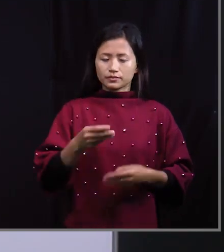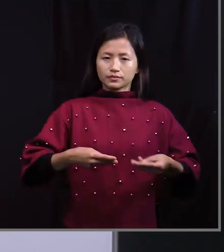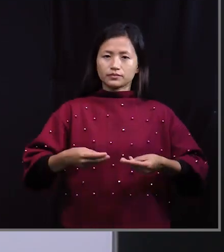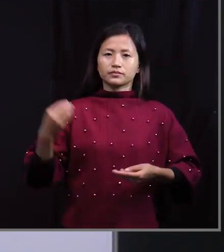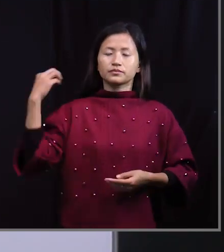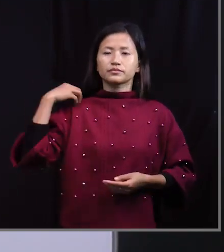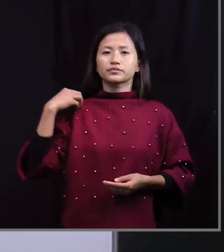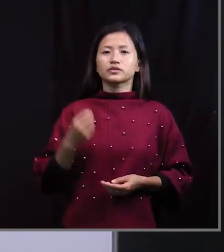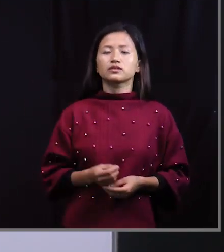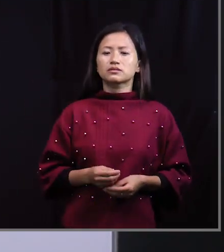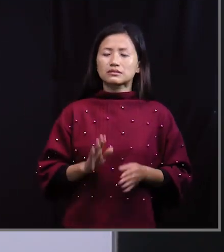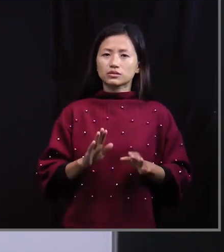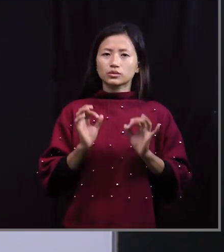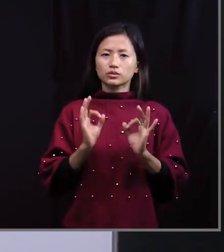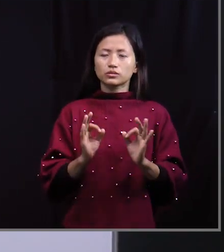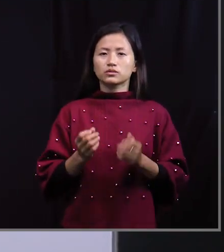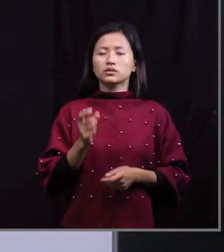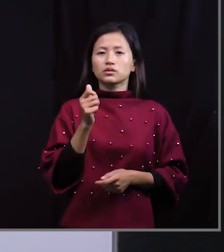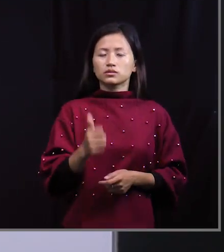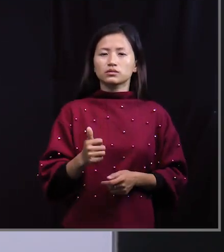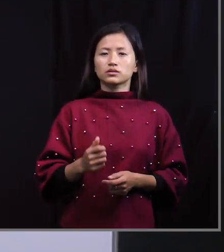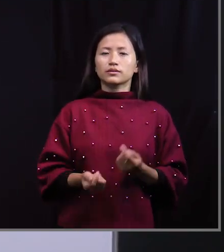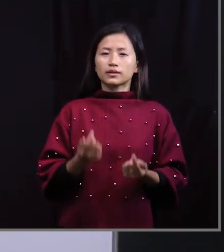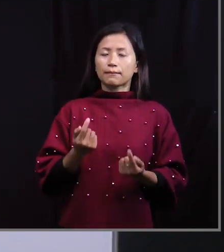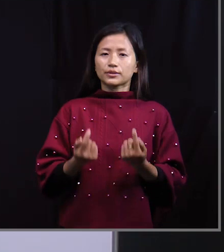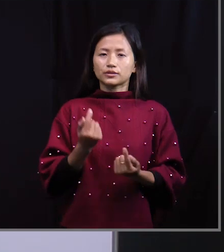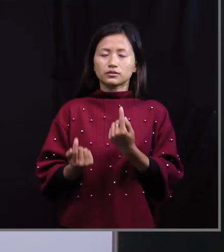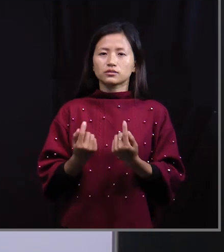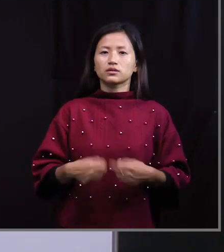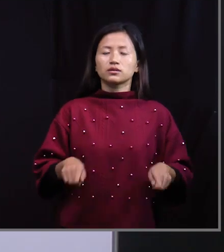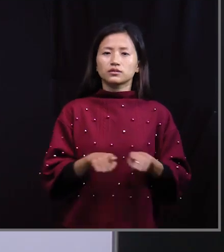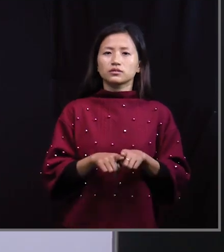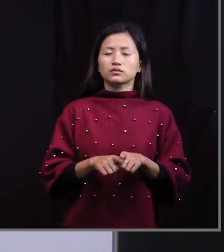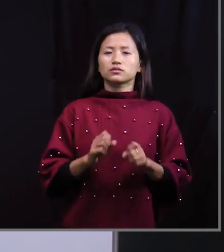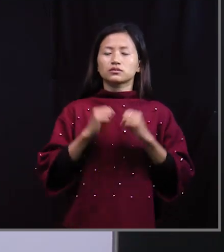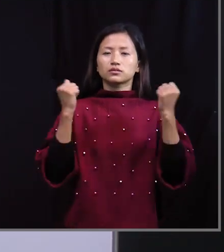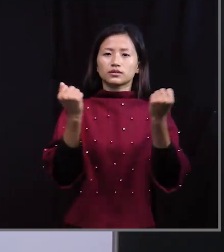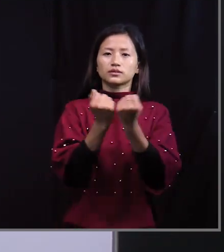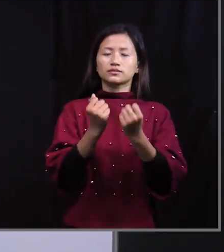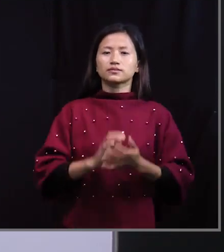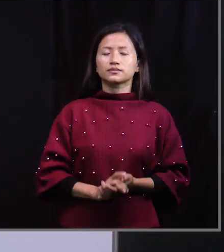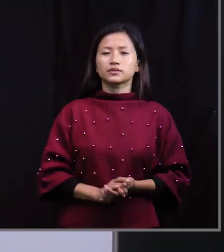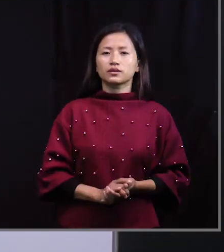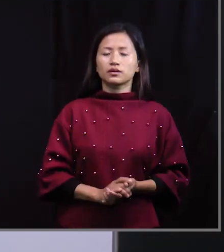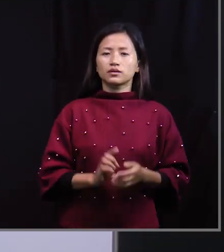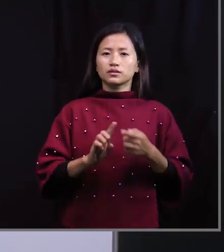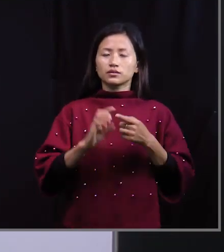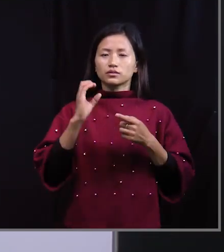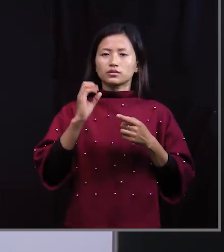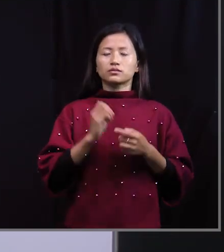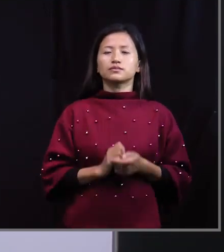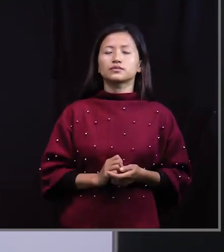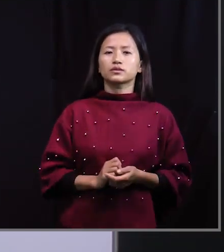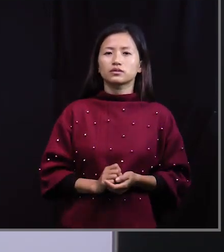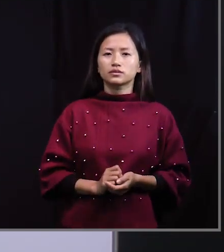is suitable to us to compete with our competitors and to survive in the society. The next one is ecology. Ecology, you all know,